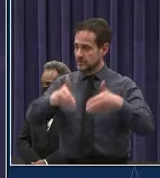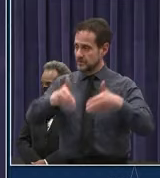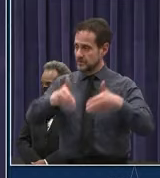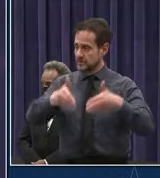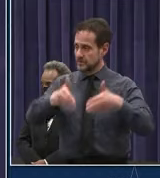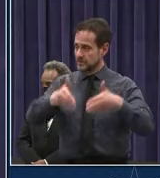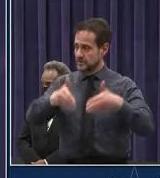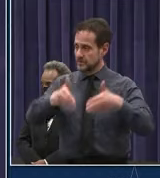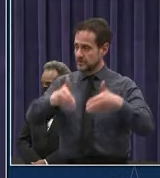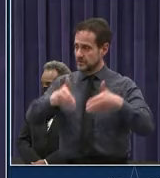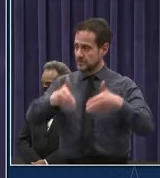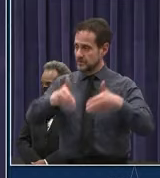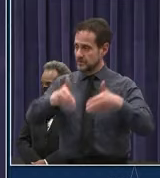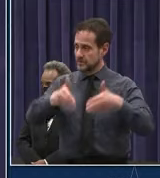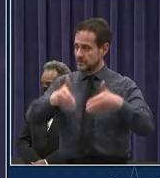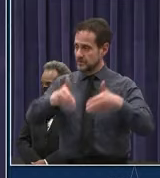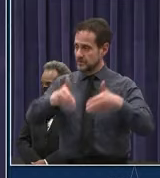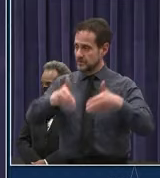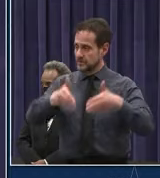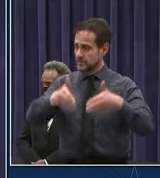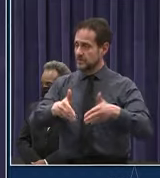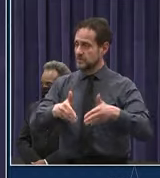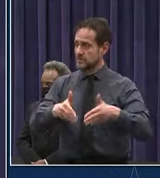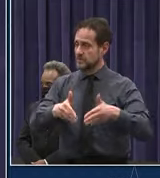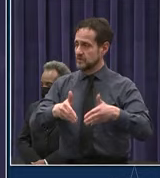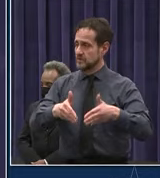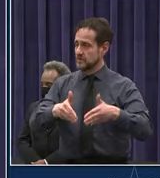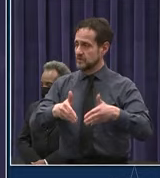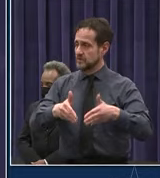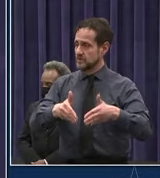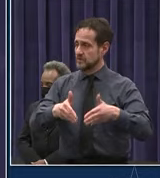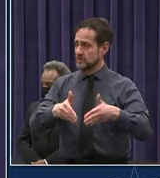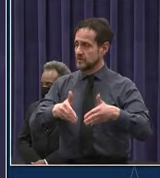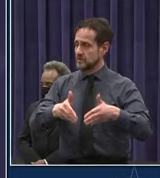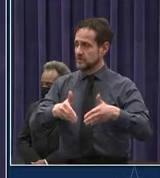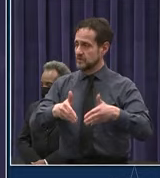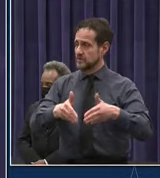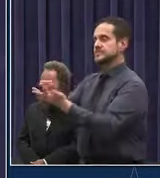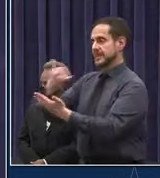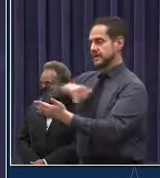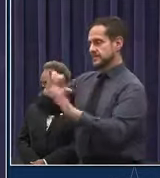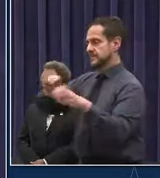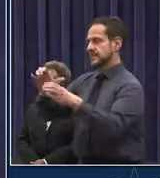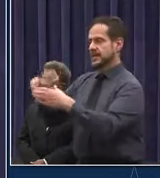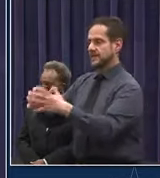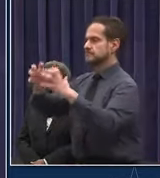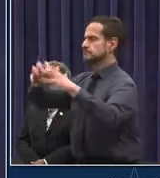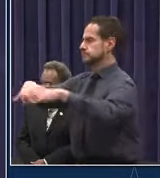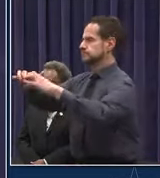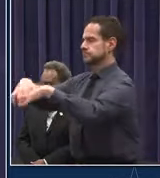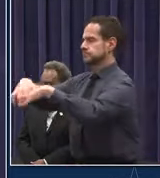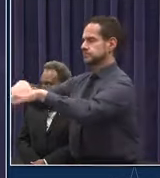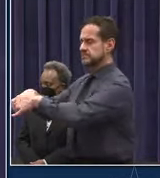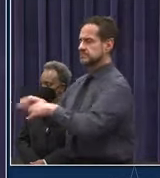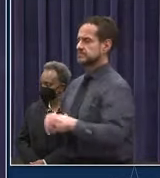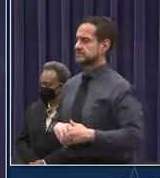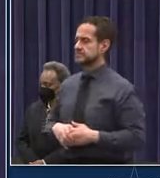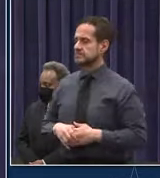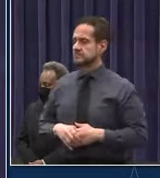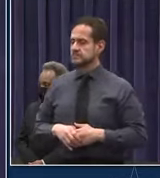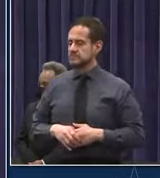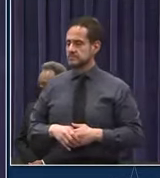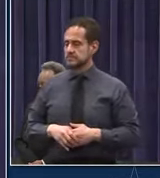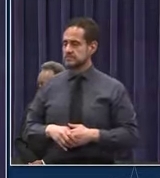made a lot of arrests before and after this incident happened, and we'll continue to make a lot of arrests. We'll continue to focus